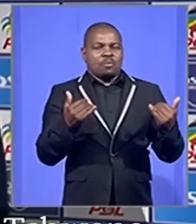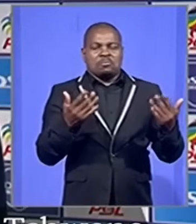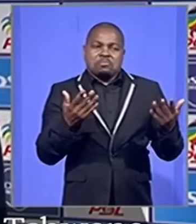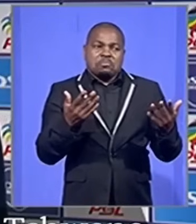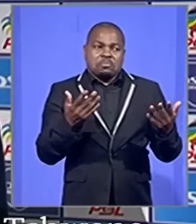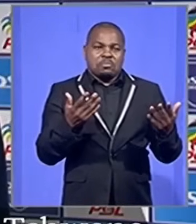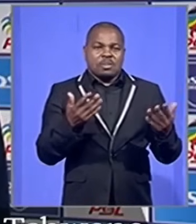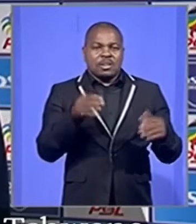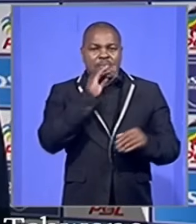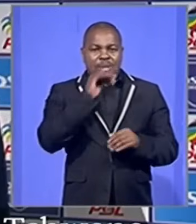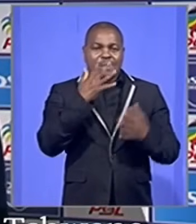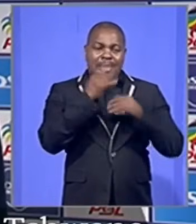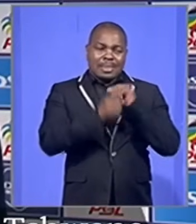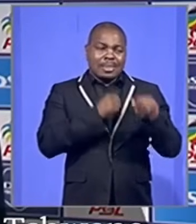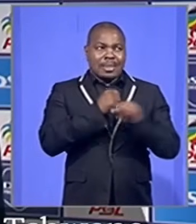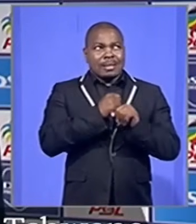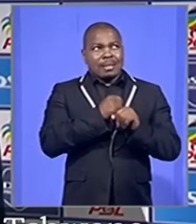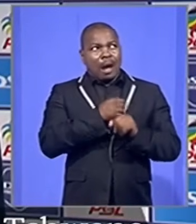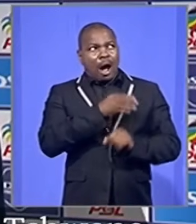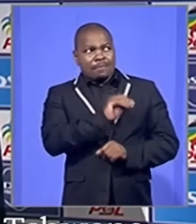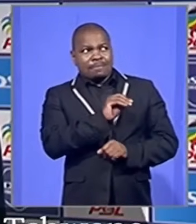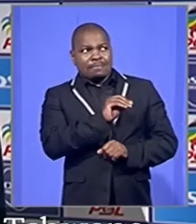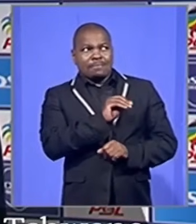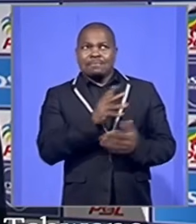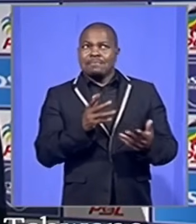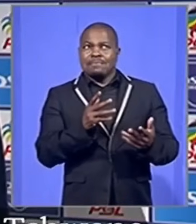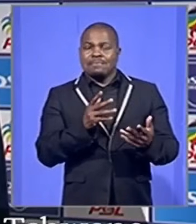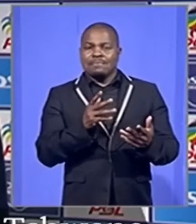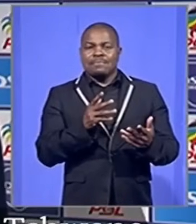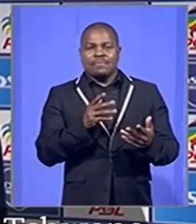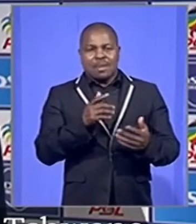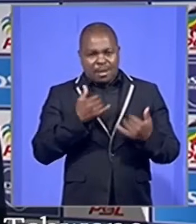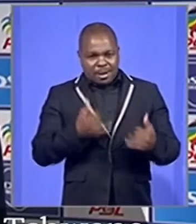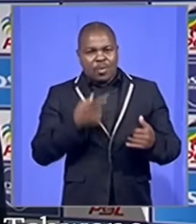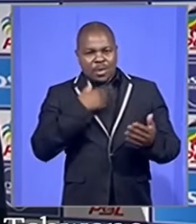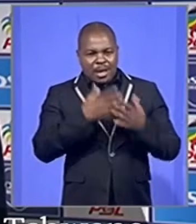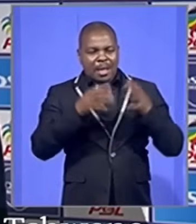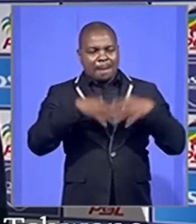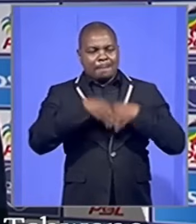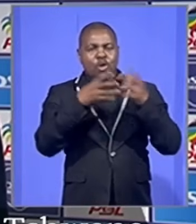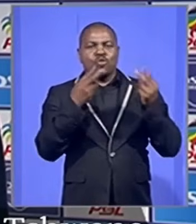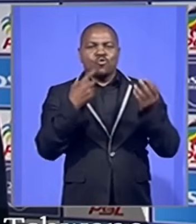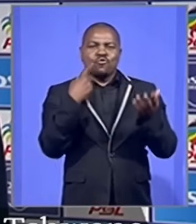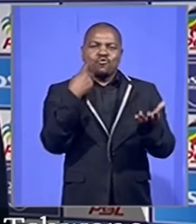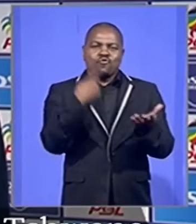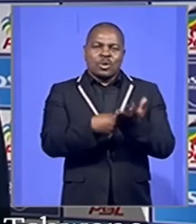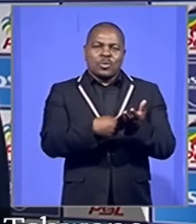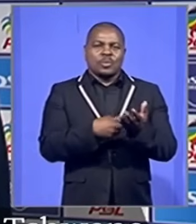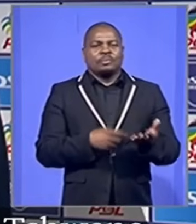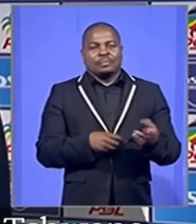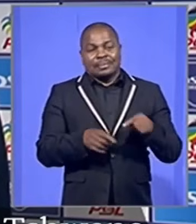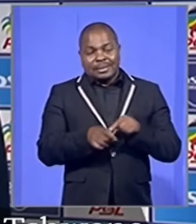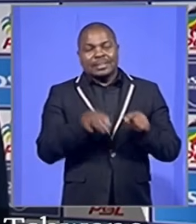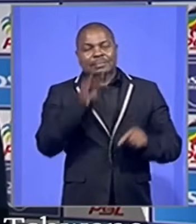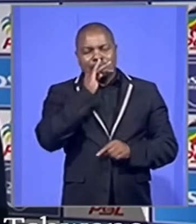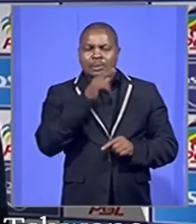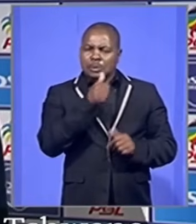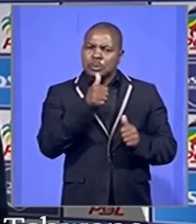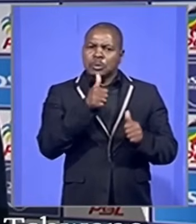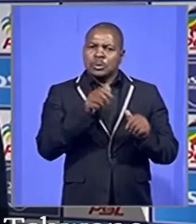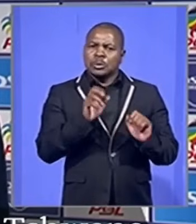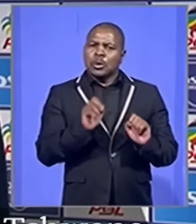for 2 decades, if I'm not mistaken, and now we can set a new record means that we are in a very good space.